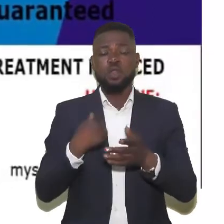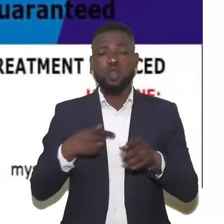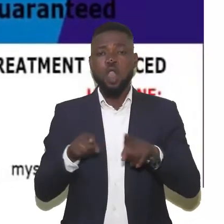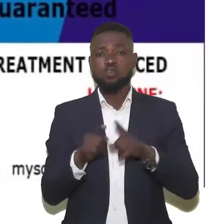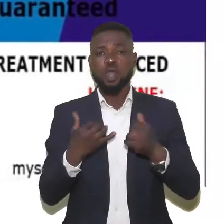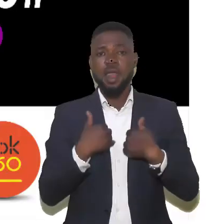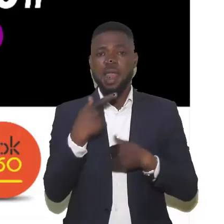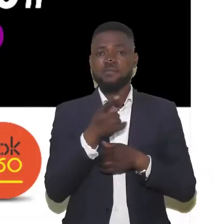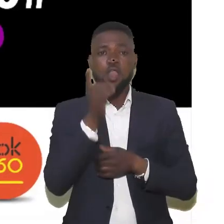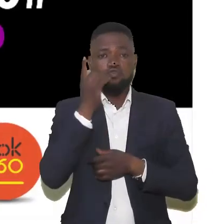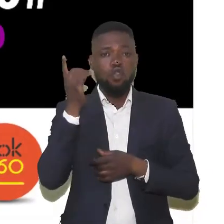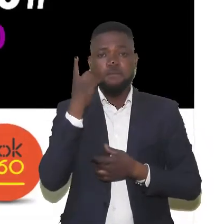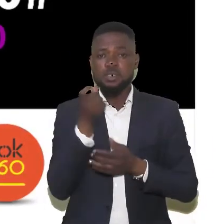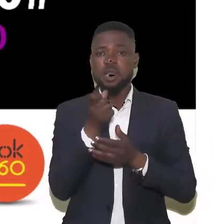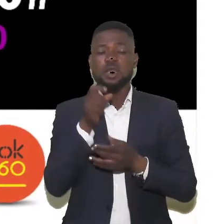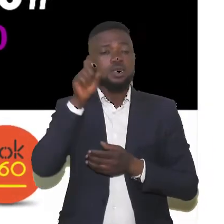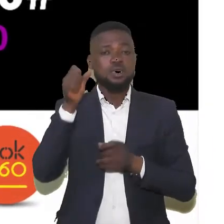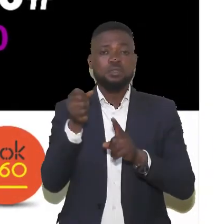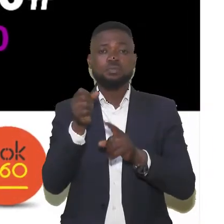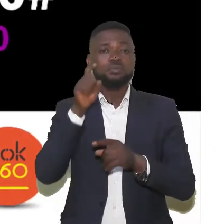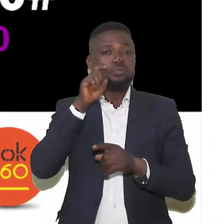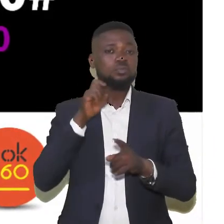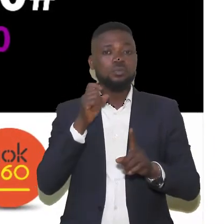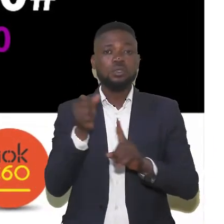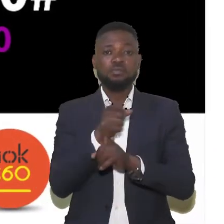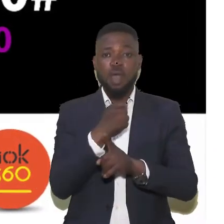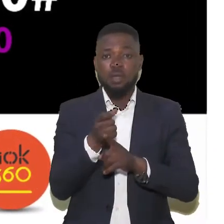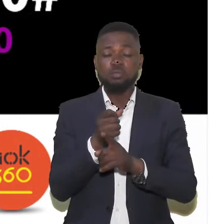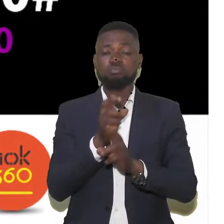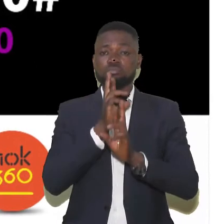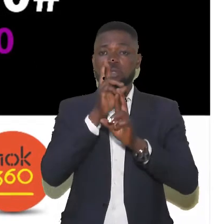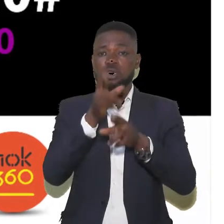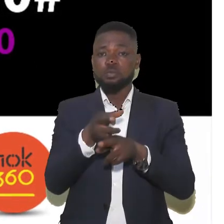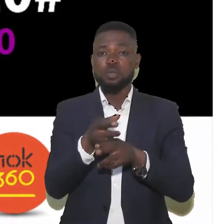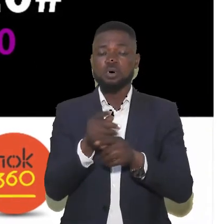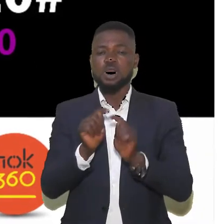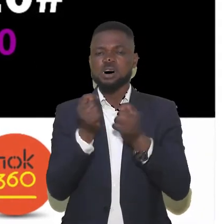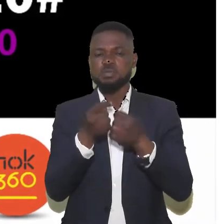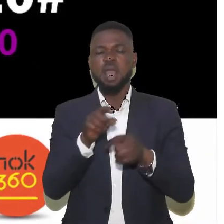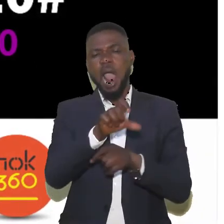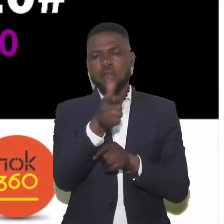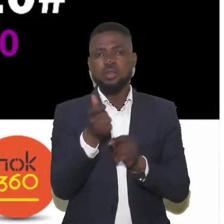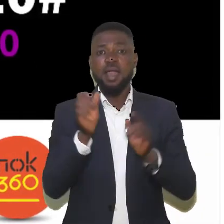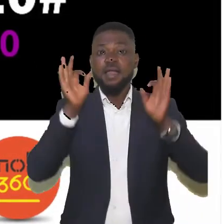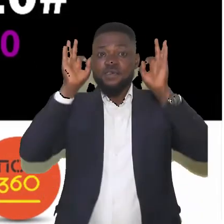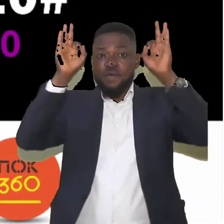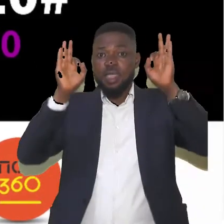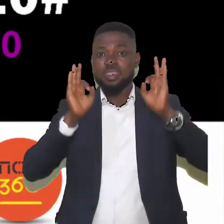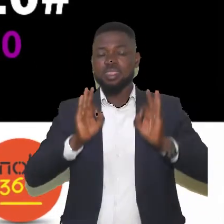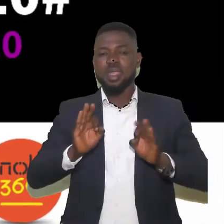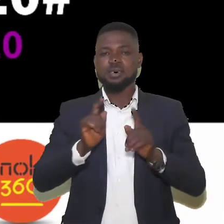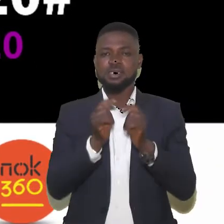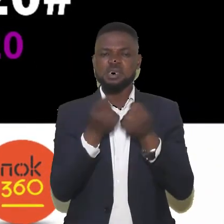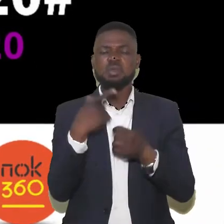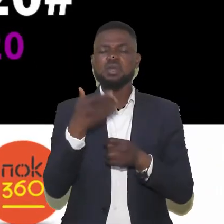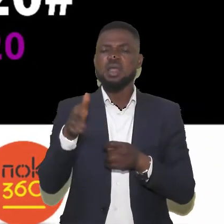also have the Domestic Sexual Violence Response Team. Team. That's another Yes. fantastic team.